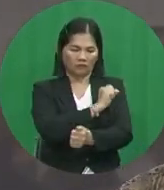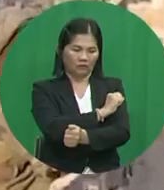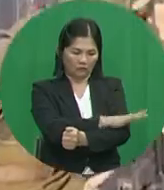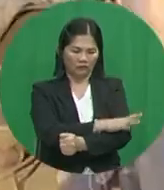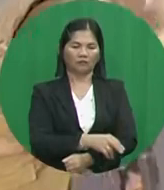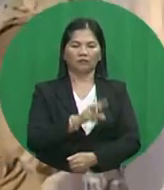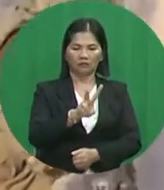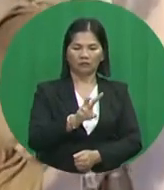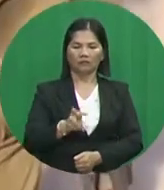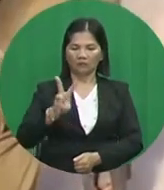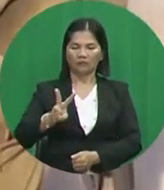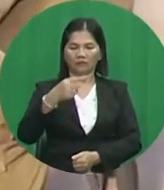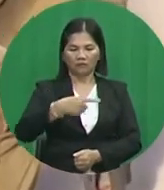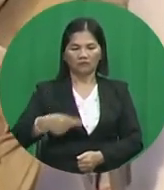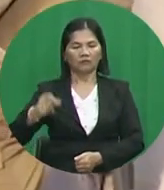2.3